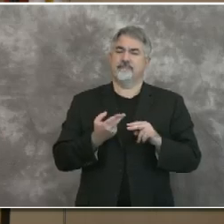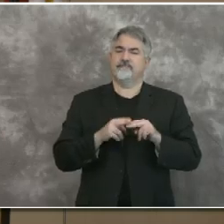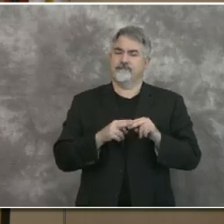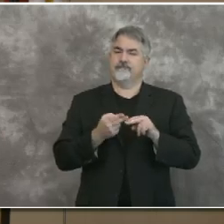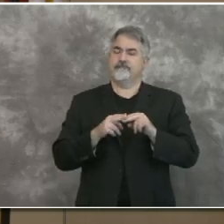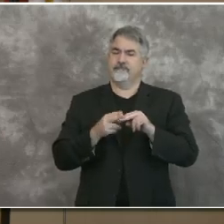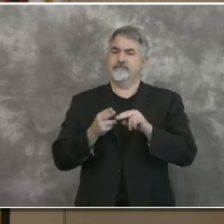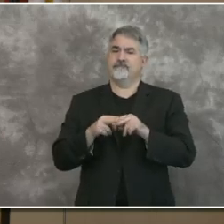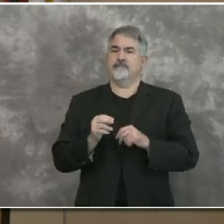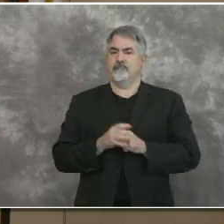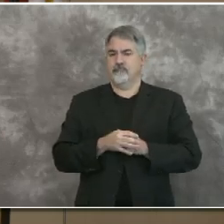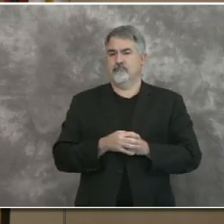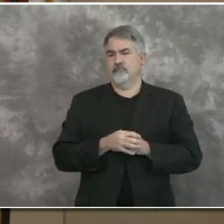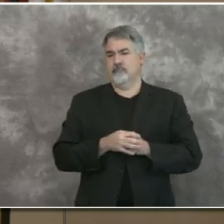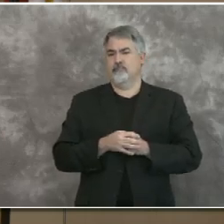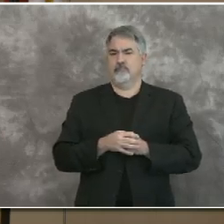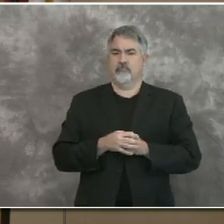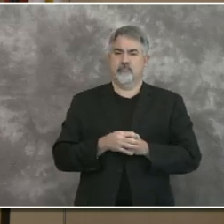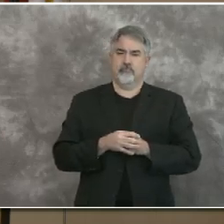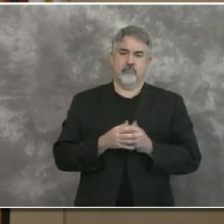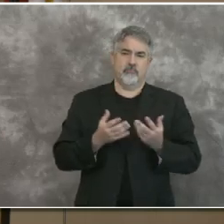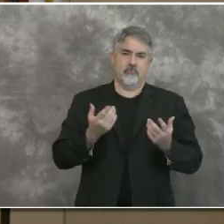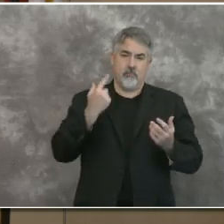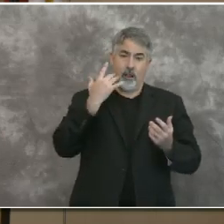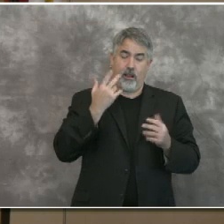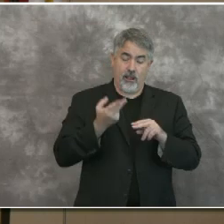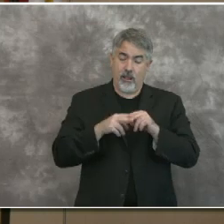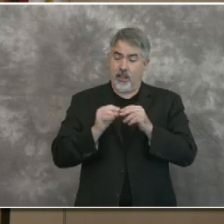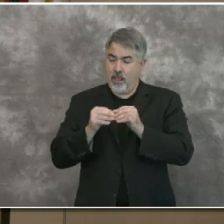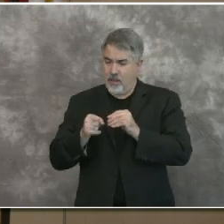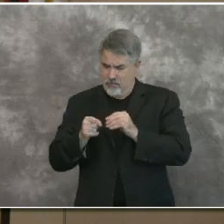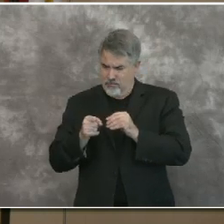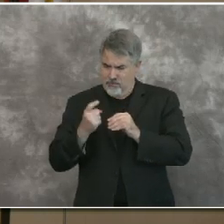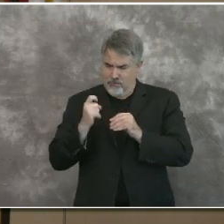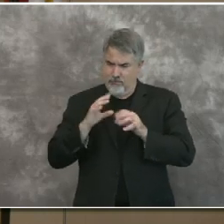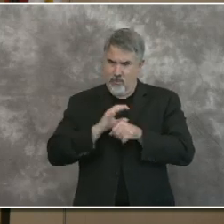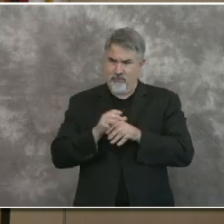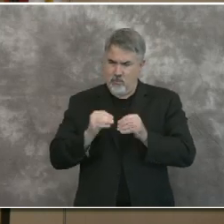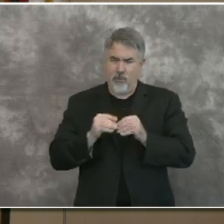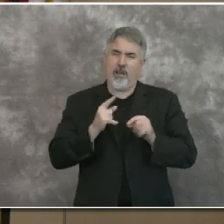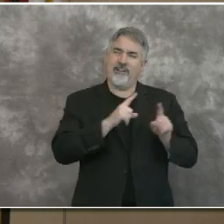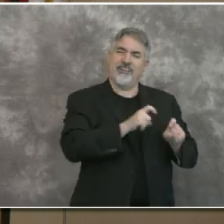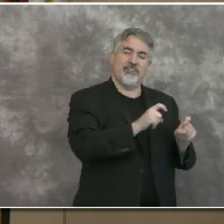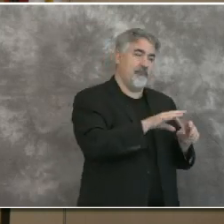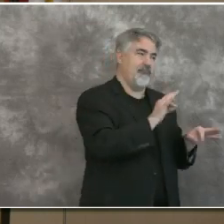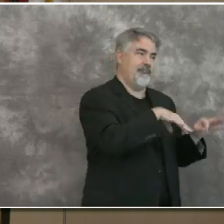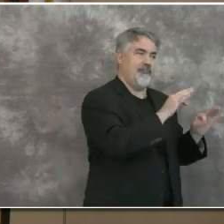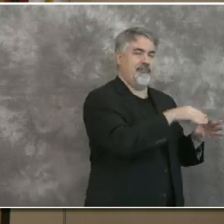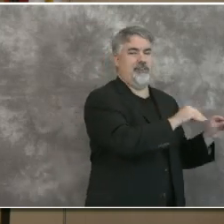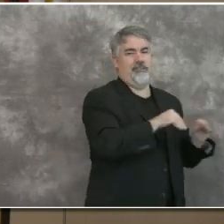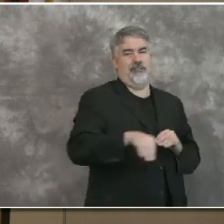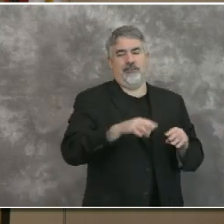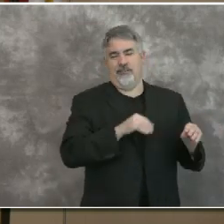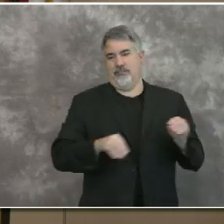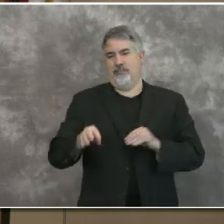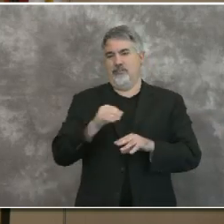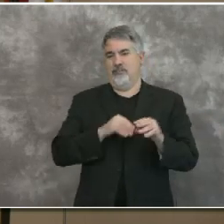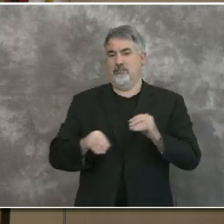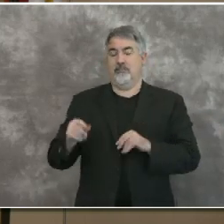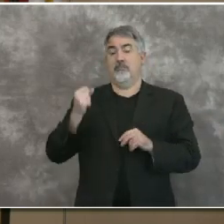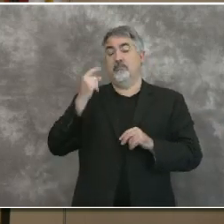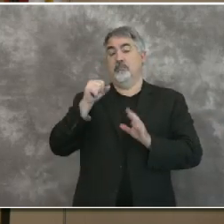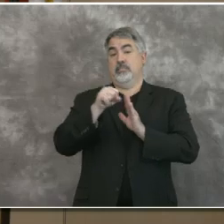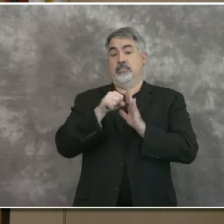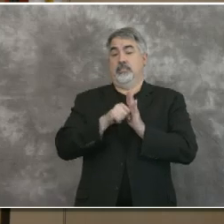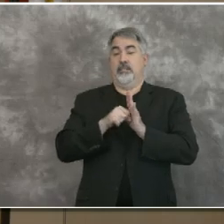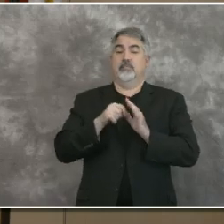due to our increasing testing. The global, national, and state statistics based on data from Johns